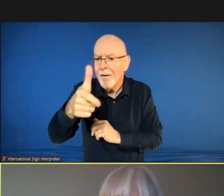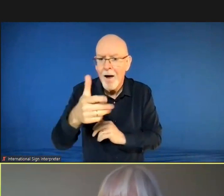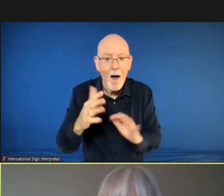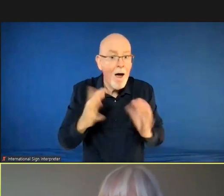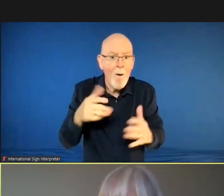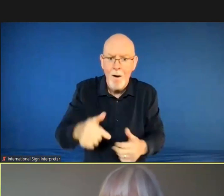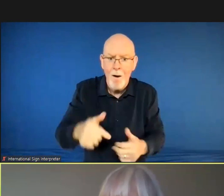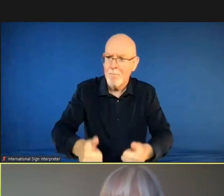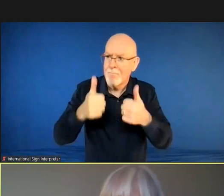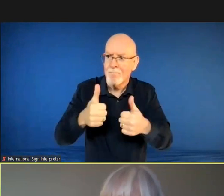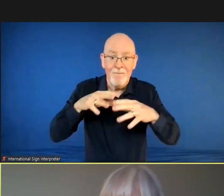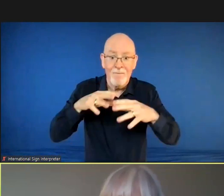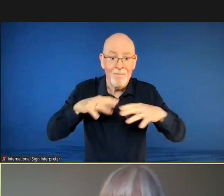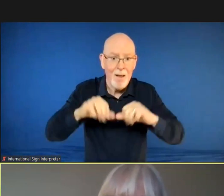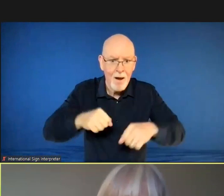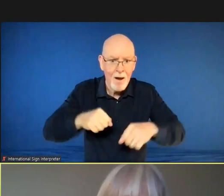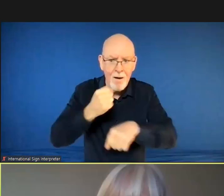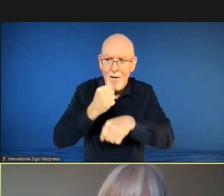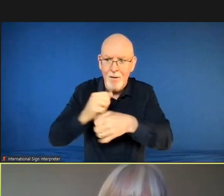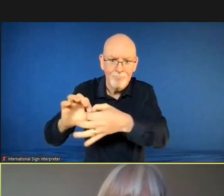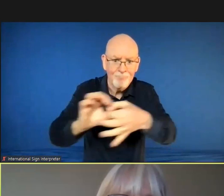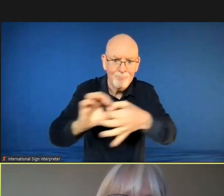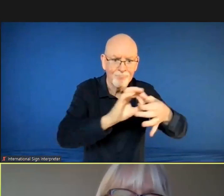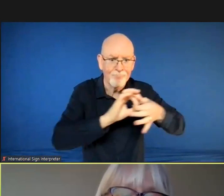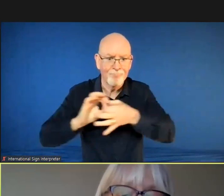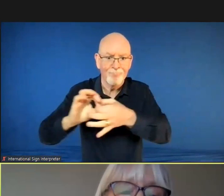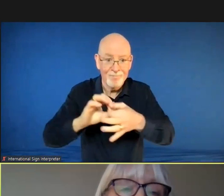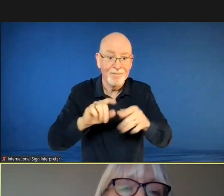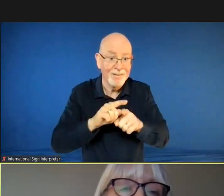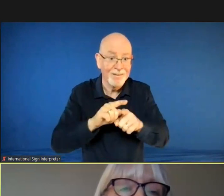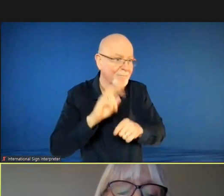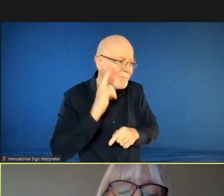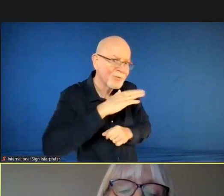other deaf children within their communities and more widely.